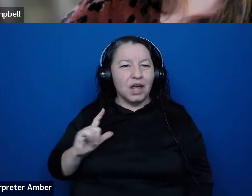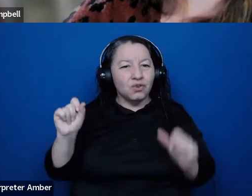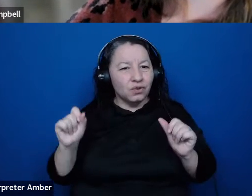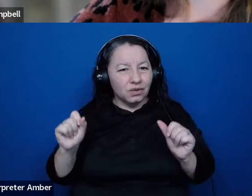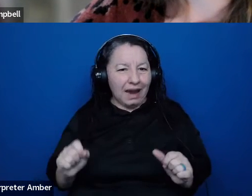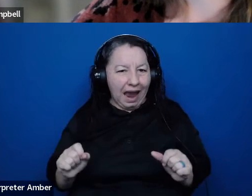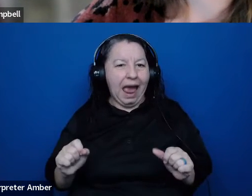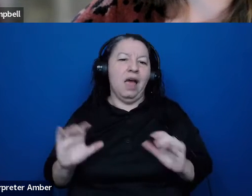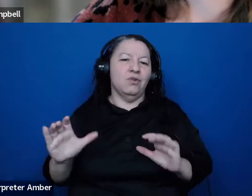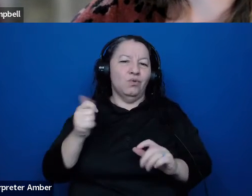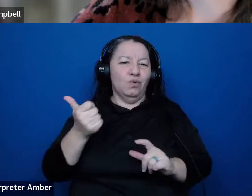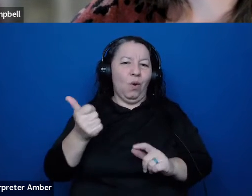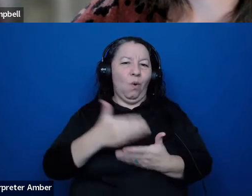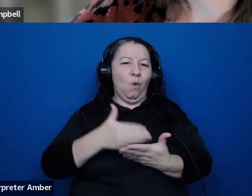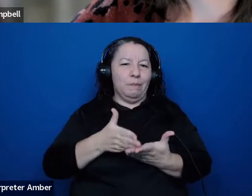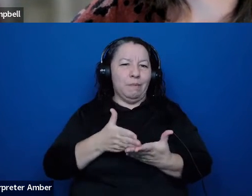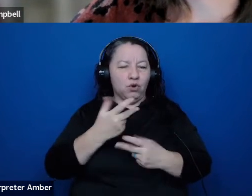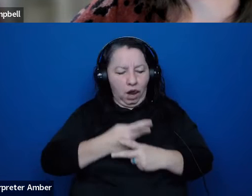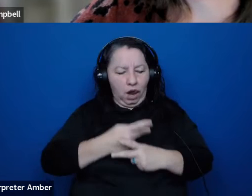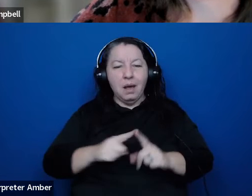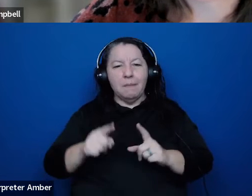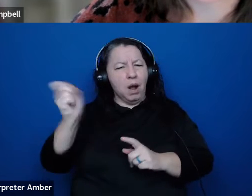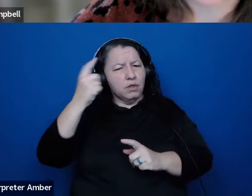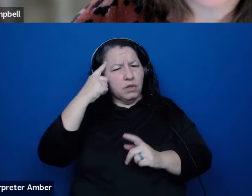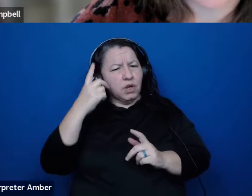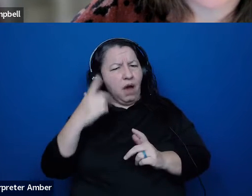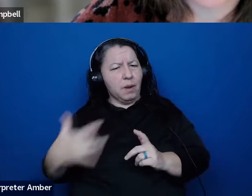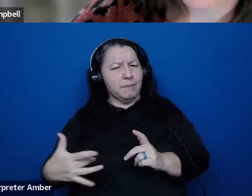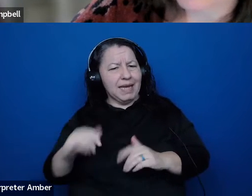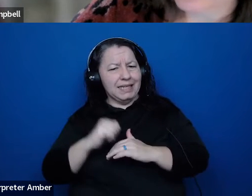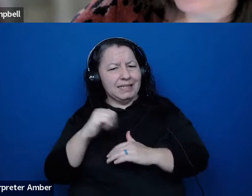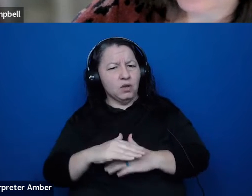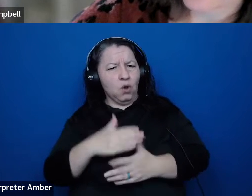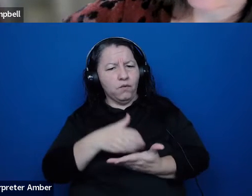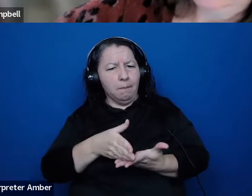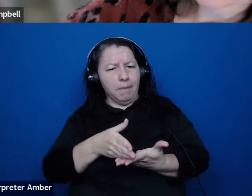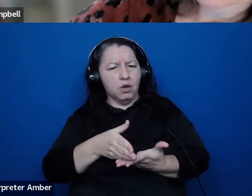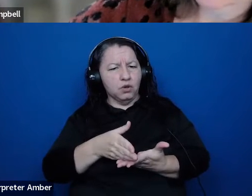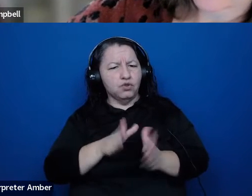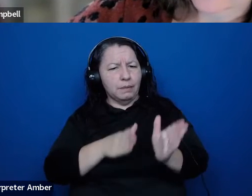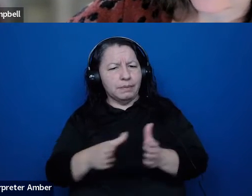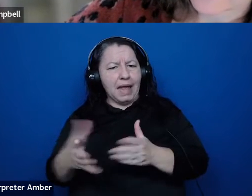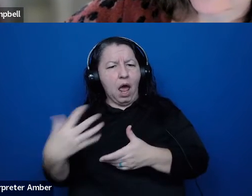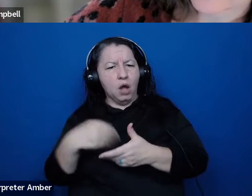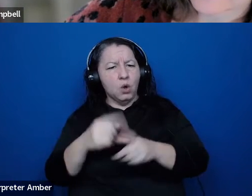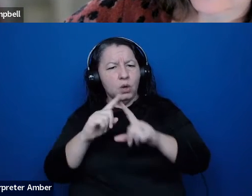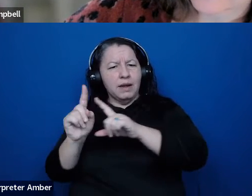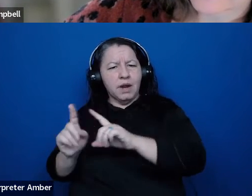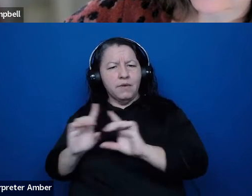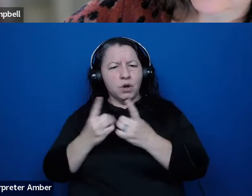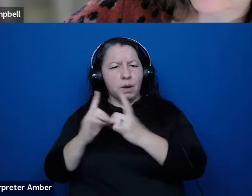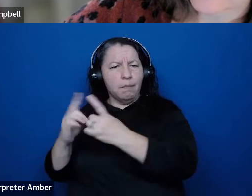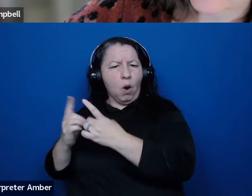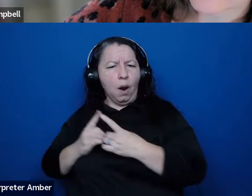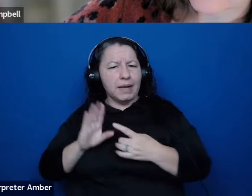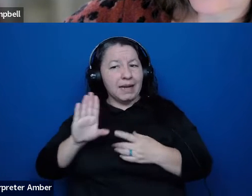do their own budget, but the governor usually send over a budget that has different department budgets in it?